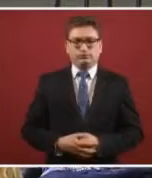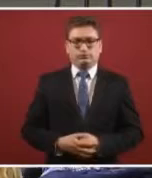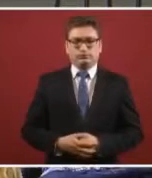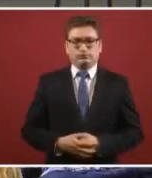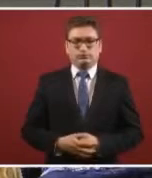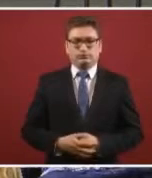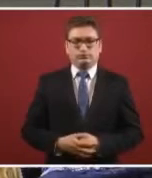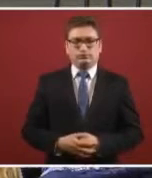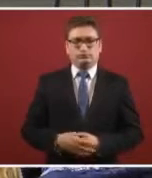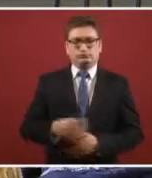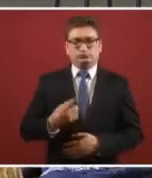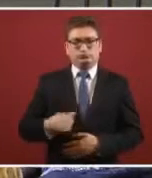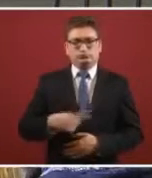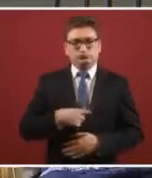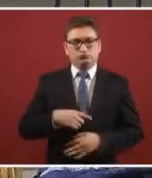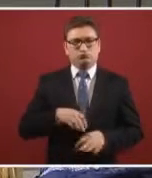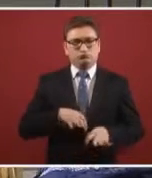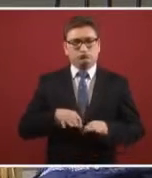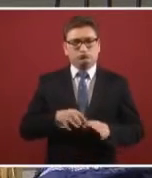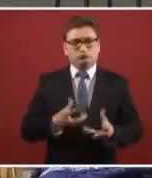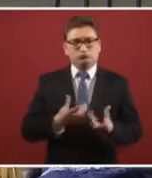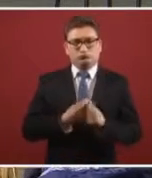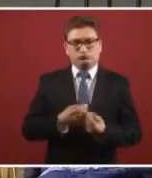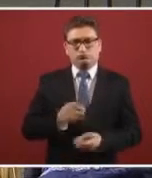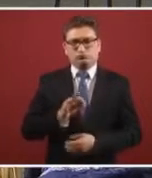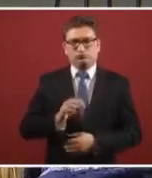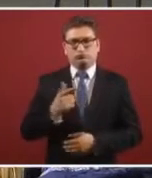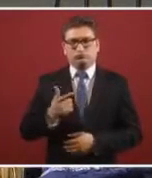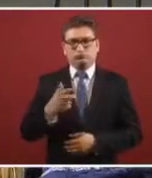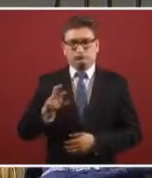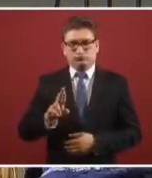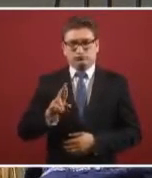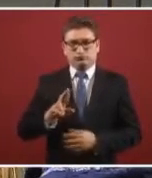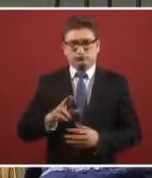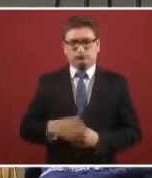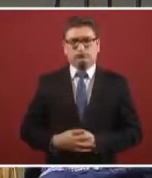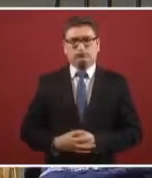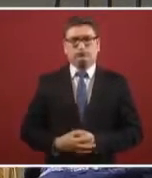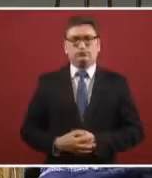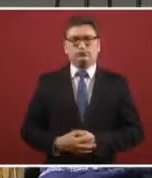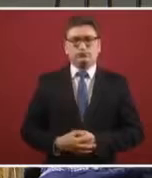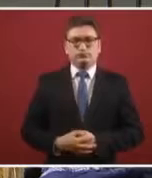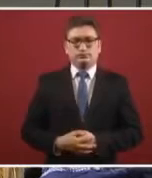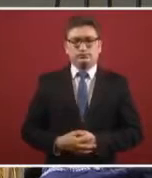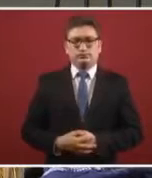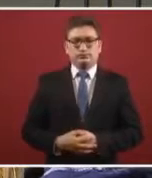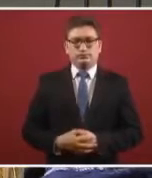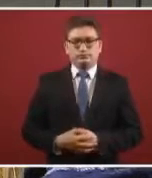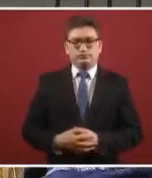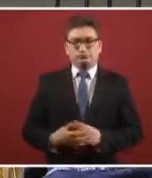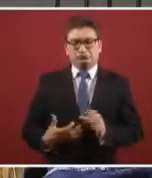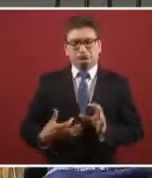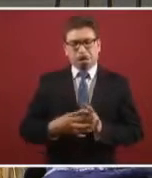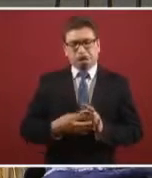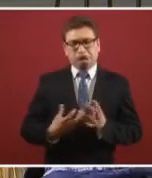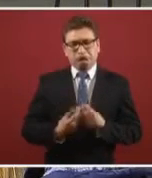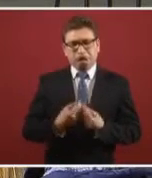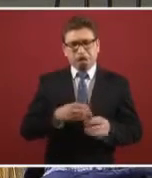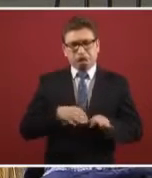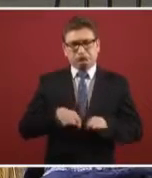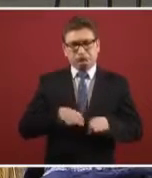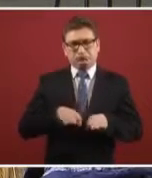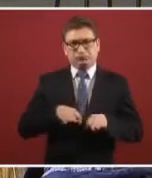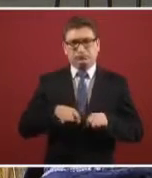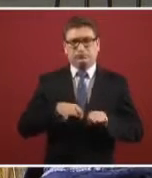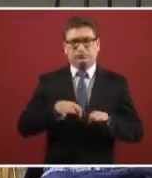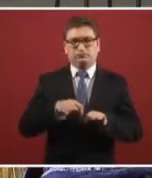we are colaboración working in con la collaboration Fiscalía General de la with the District República, Attorney of General y yo of the